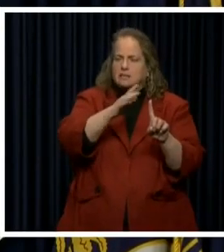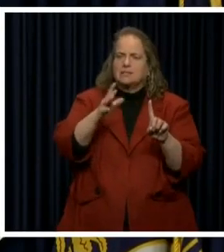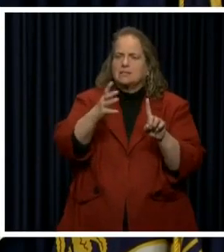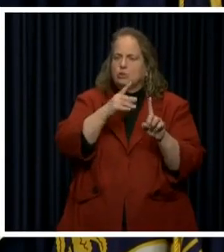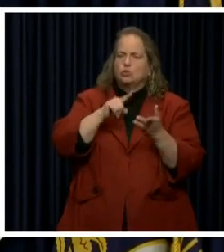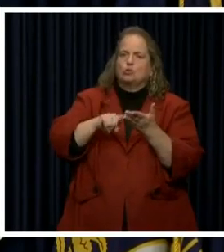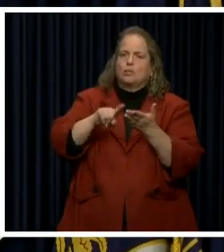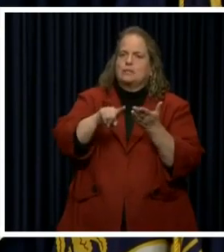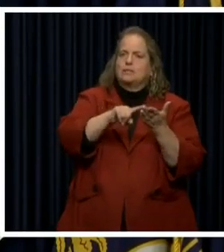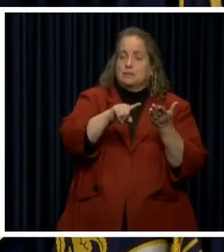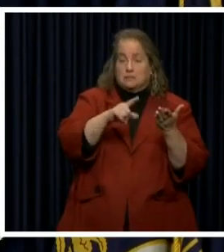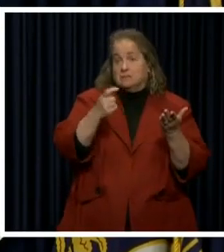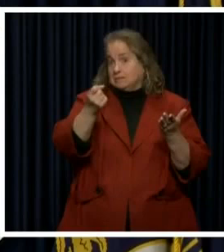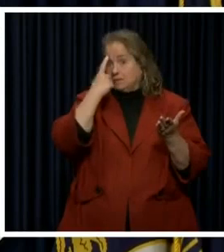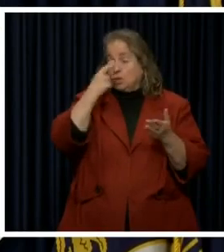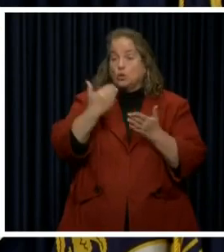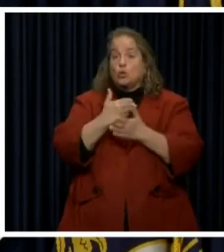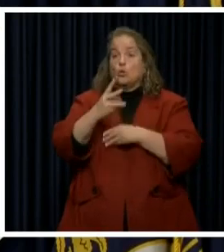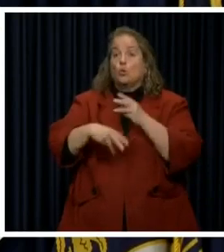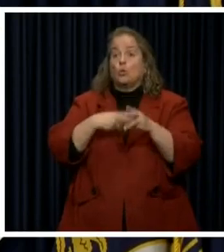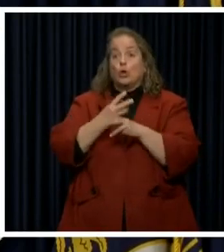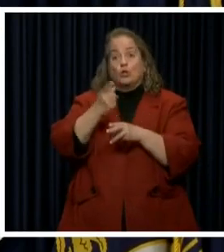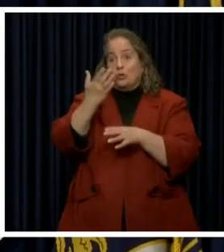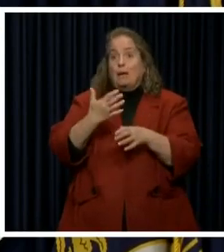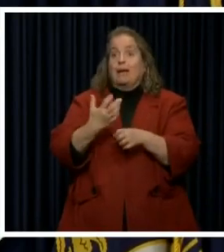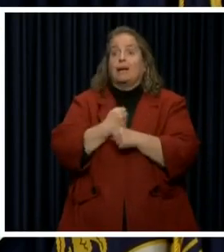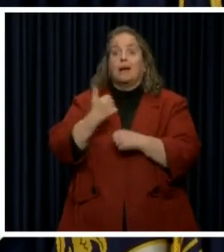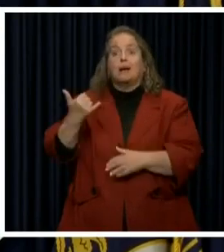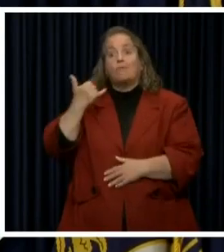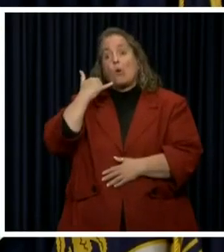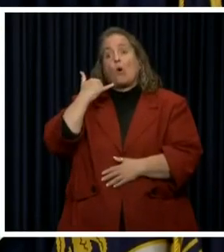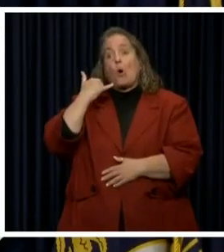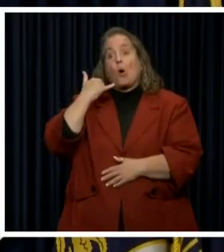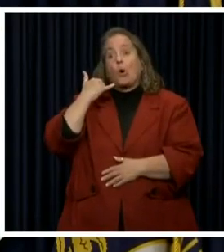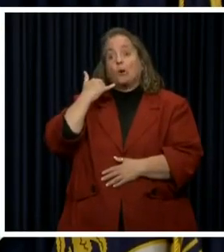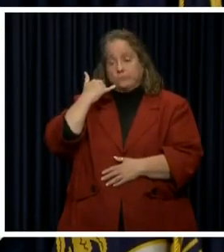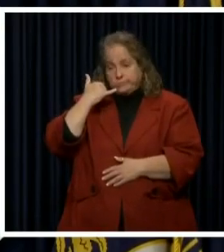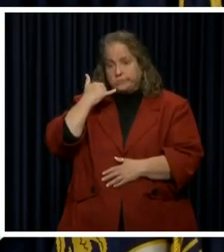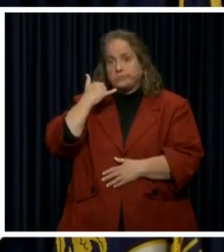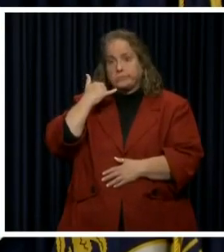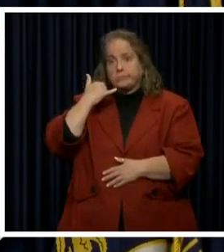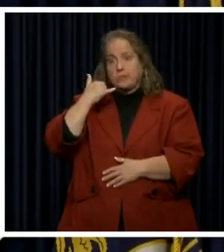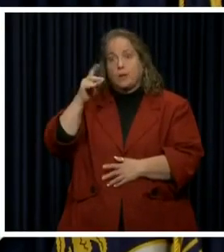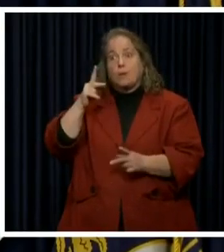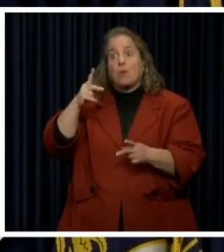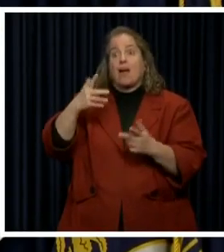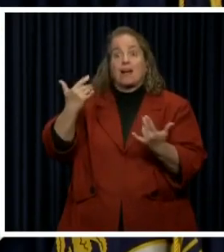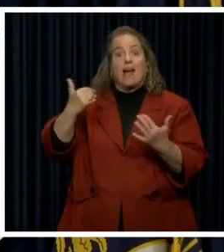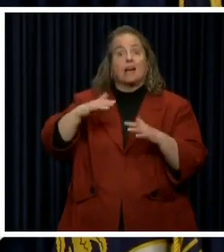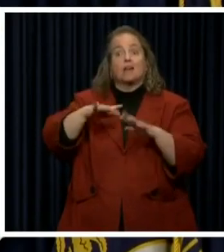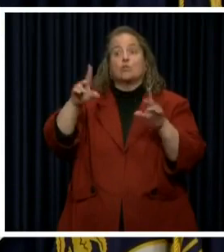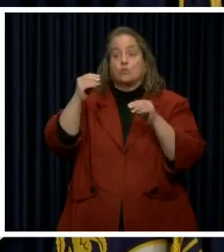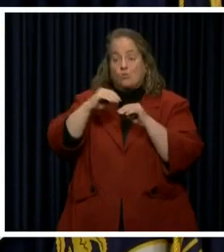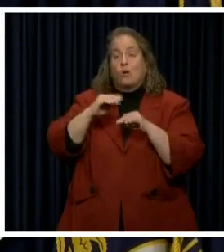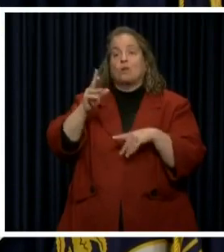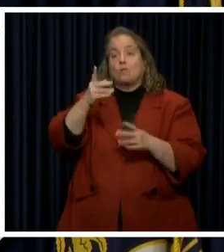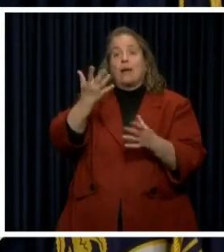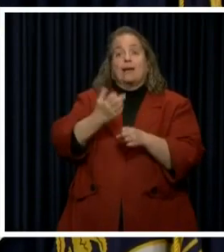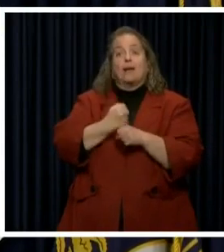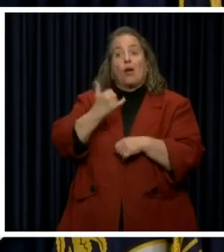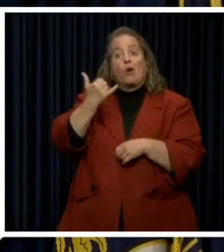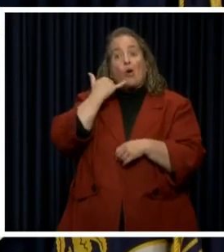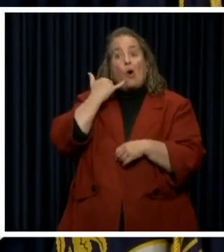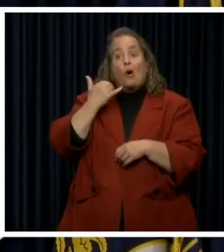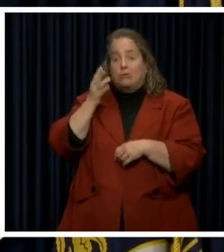that you may get a call. That's the way that it's going to work when other people are out to do a little bit more that say you've been in contact with someone who